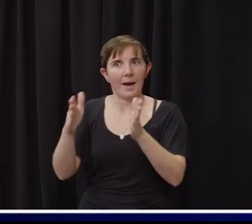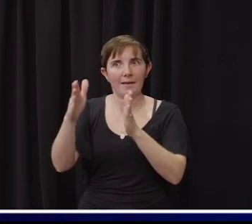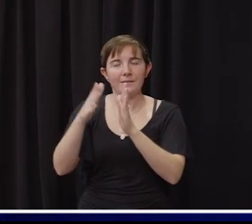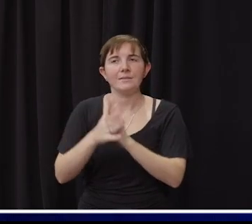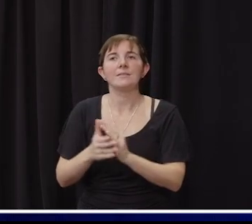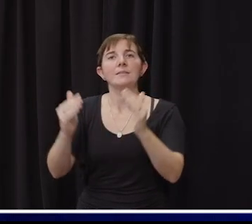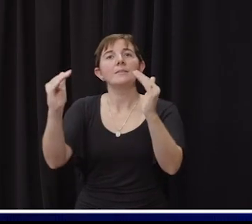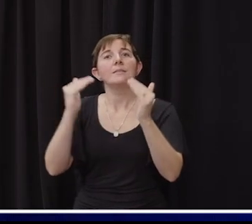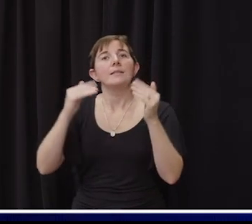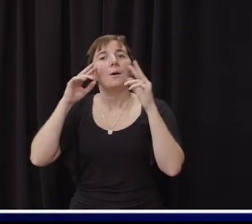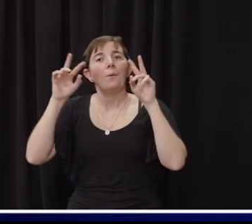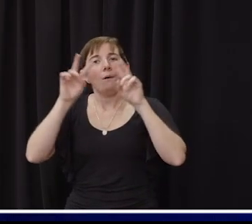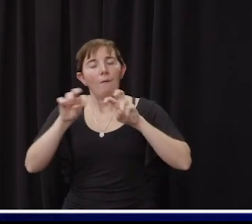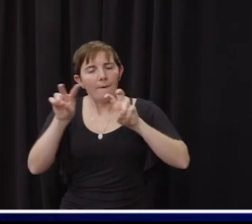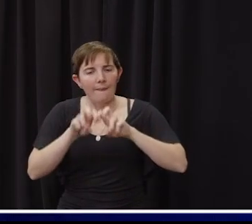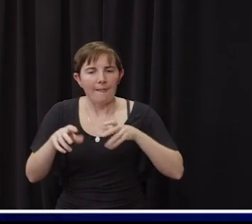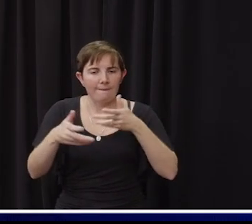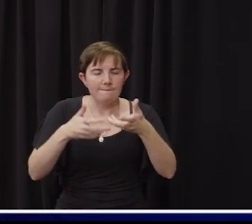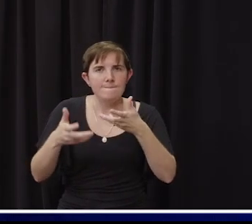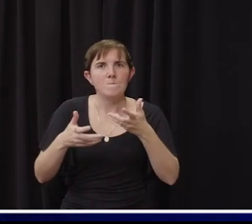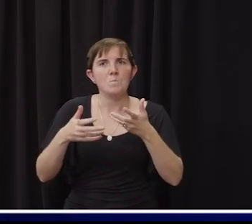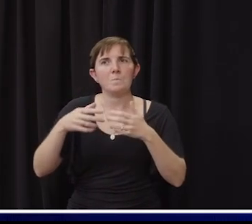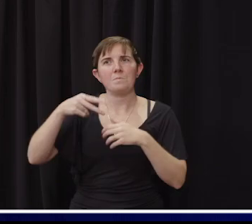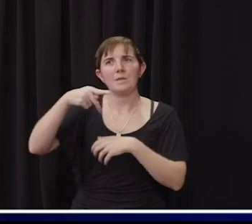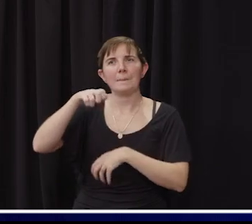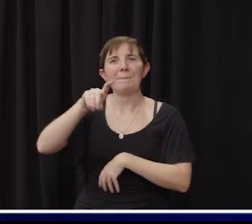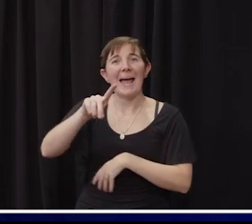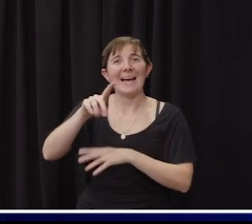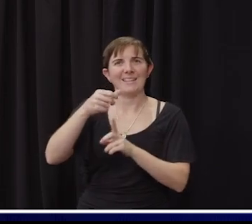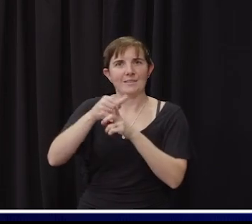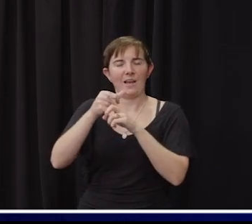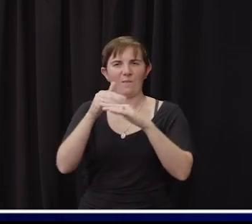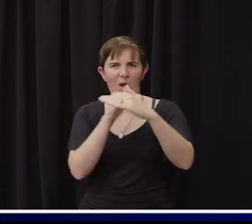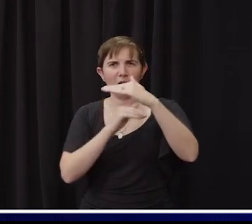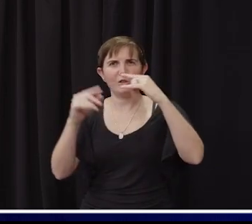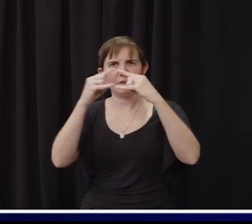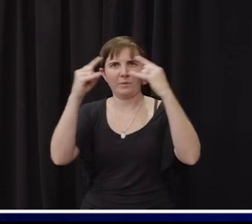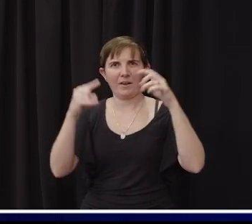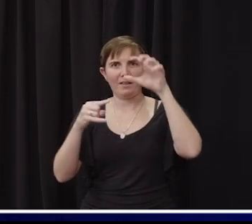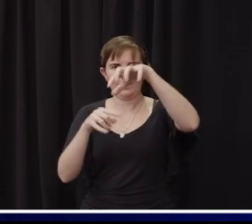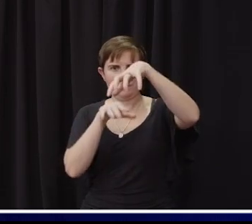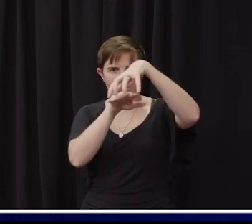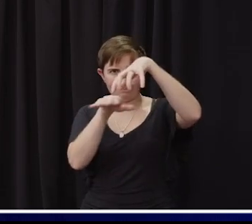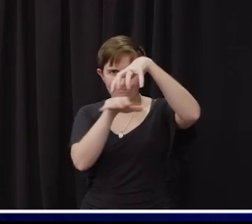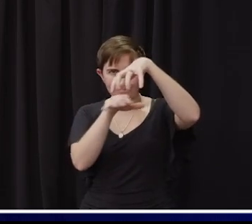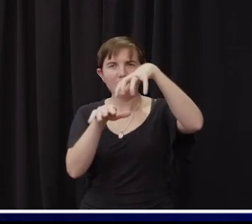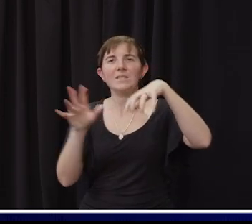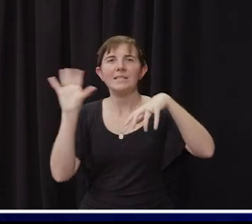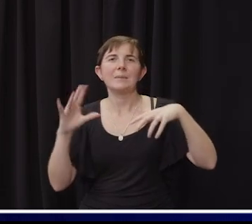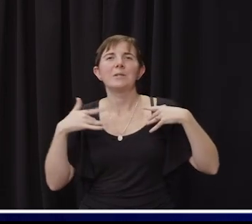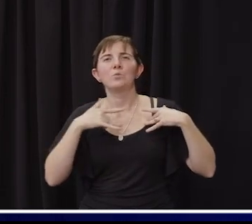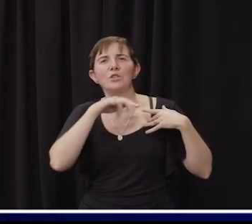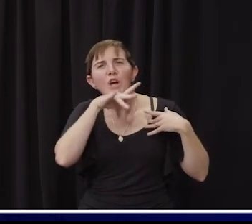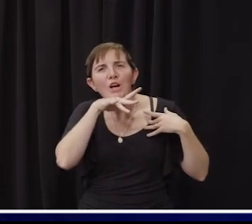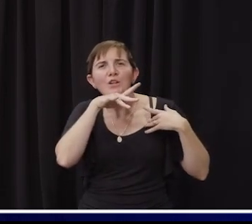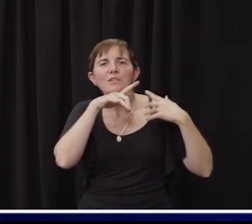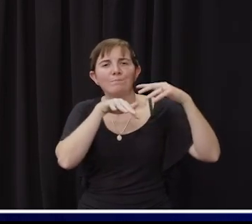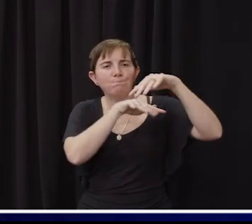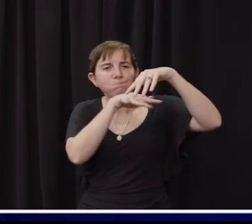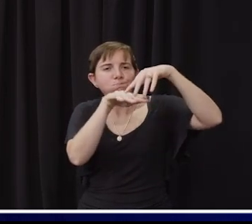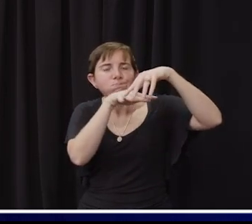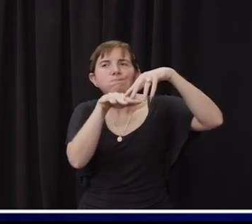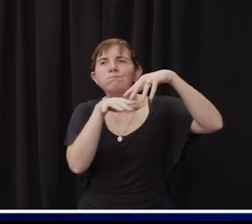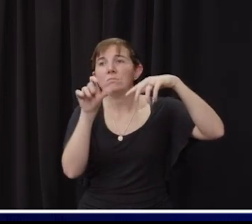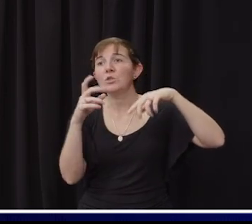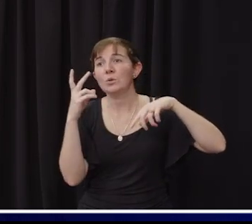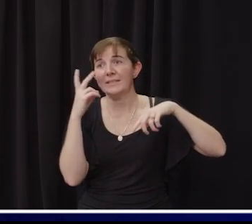And then we looked at the pad underneath the pavilion. So originally it was mostly dirt. You